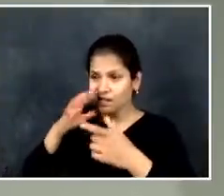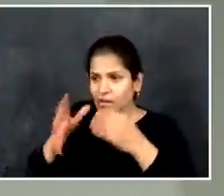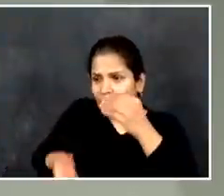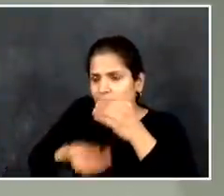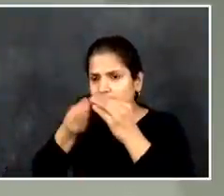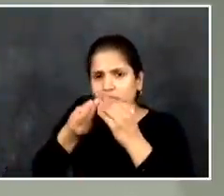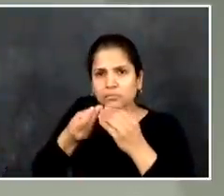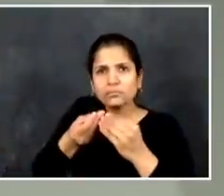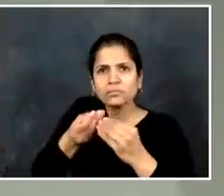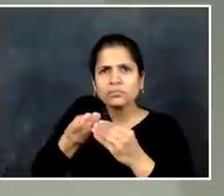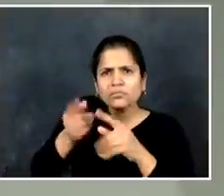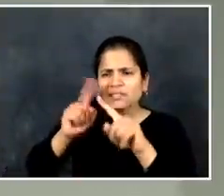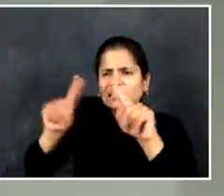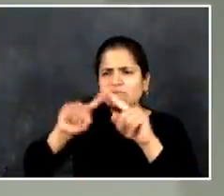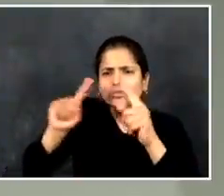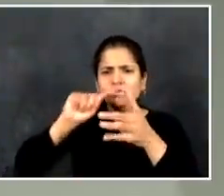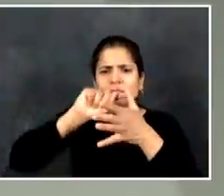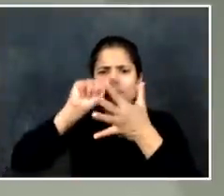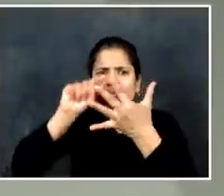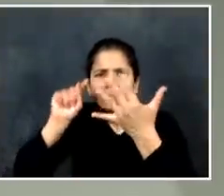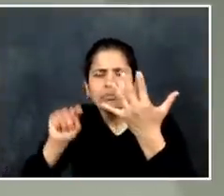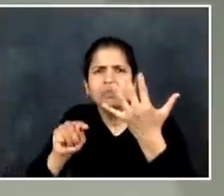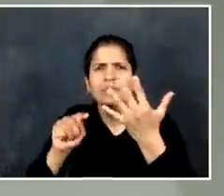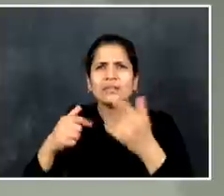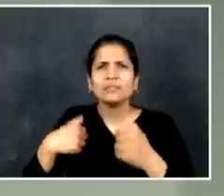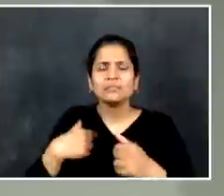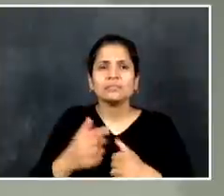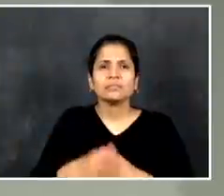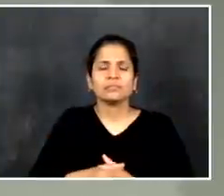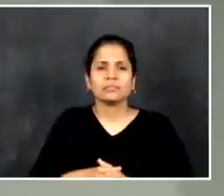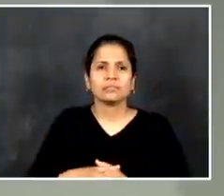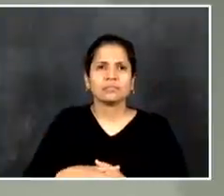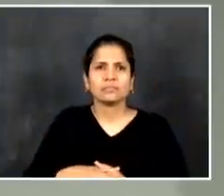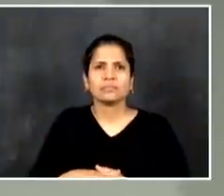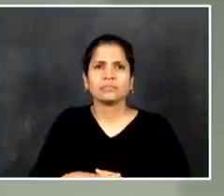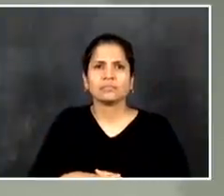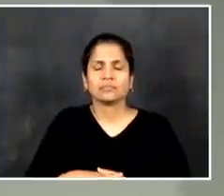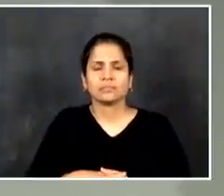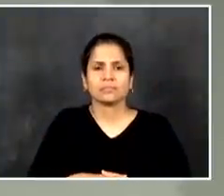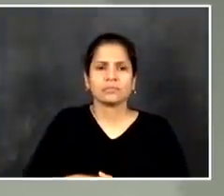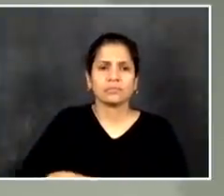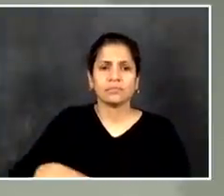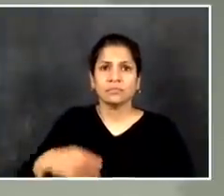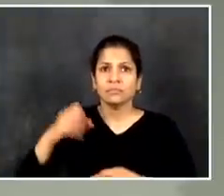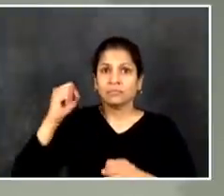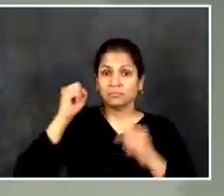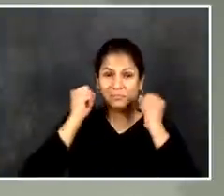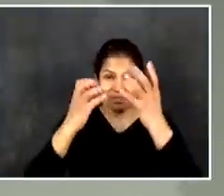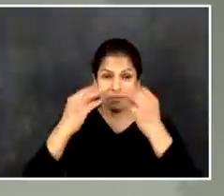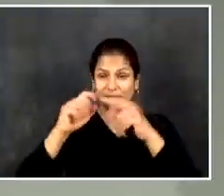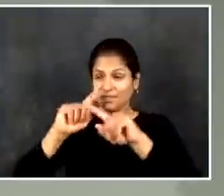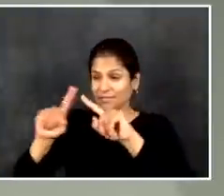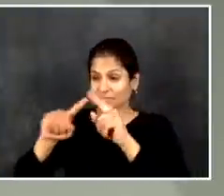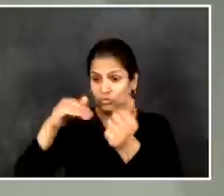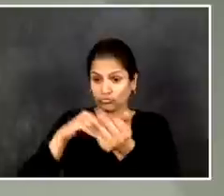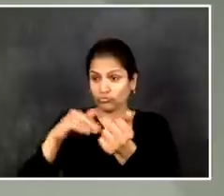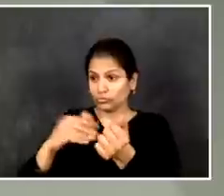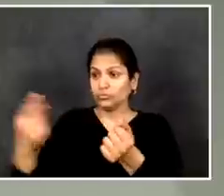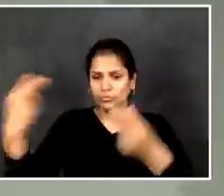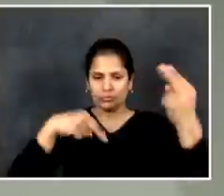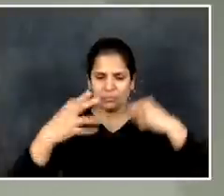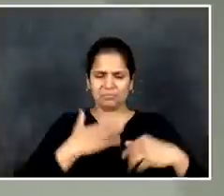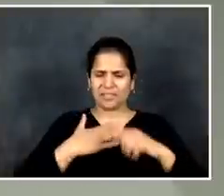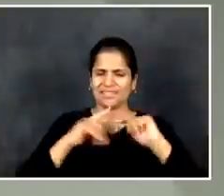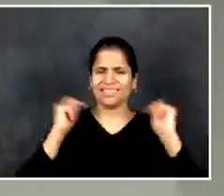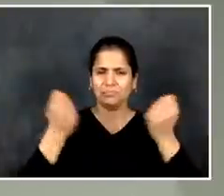beginning, Dr. Kwan and Dr. Slocum Jr., who were working with Marcel and the engineers, and we were